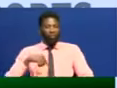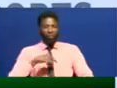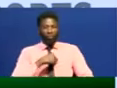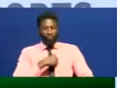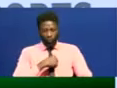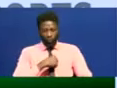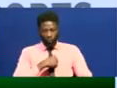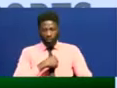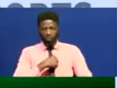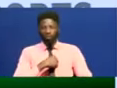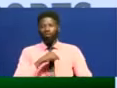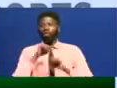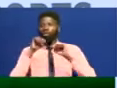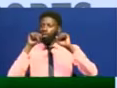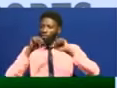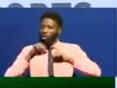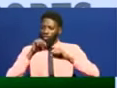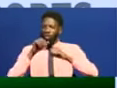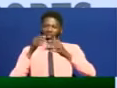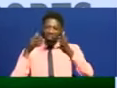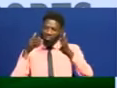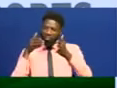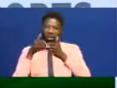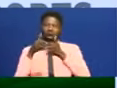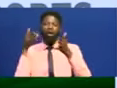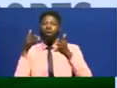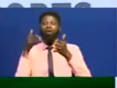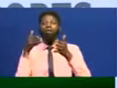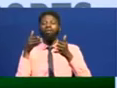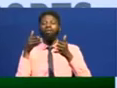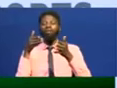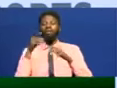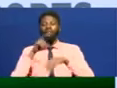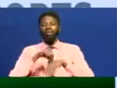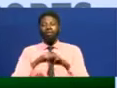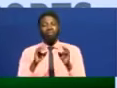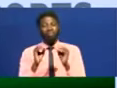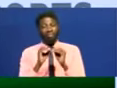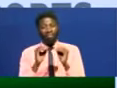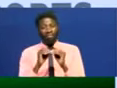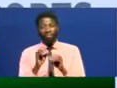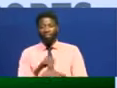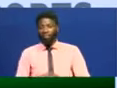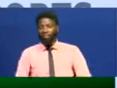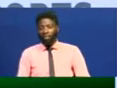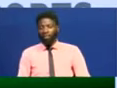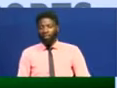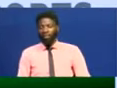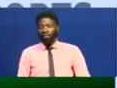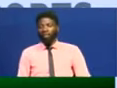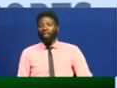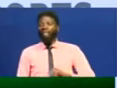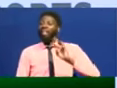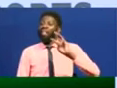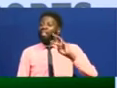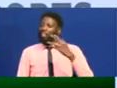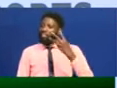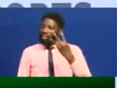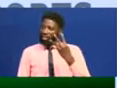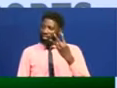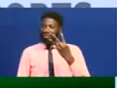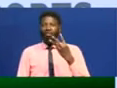a doubt, going to be suspended in that meeting. Number three, our sports infrastructure was in